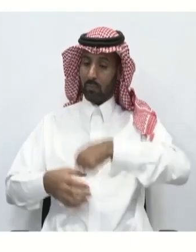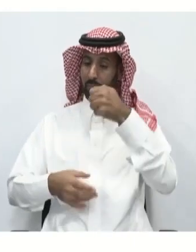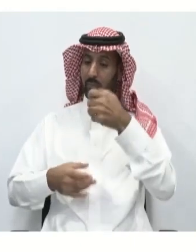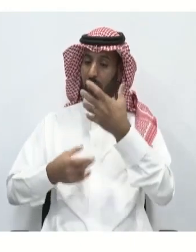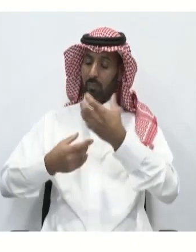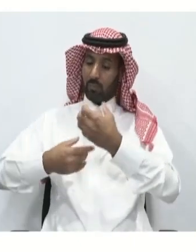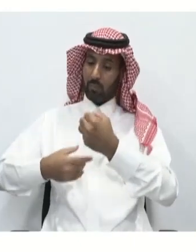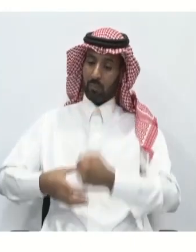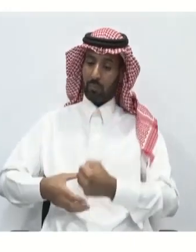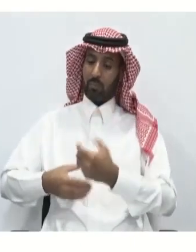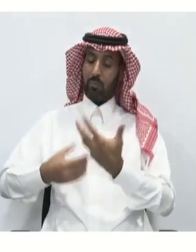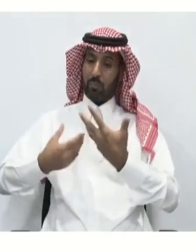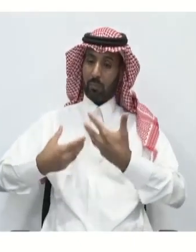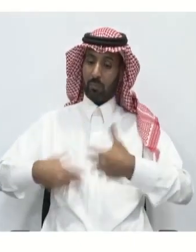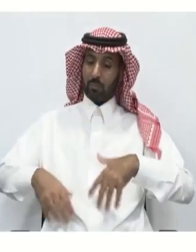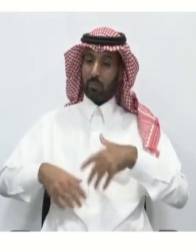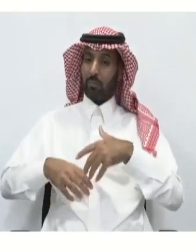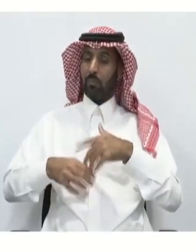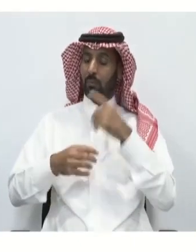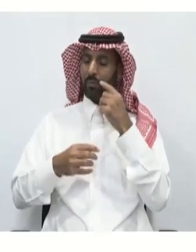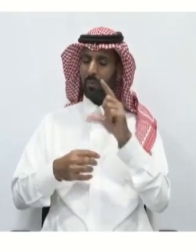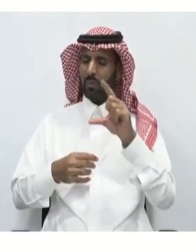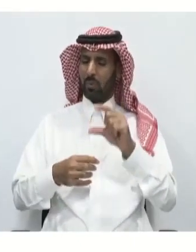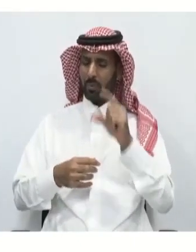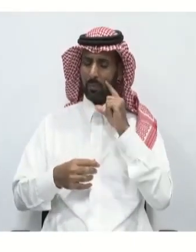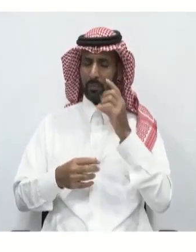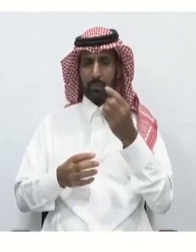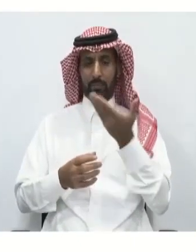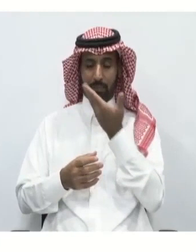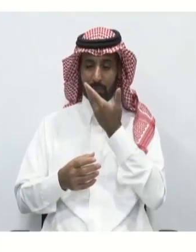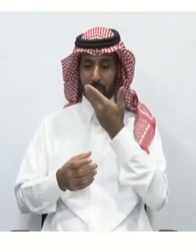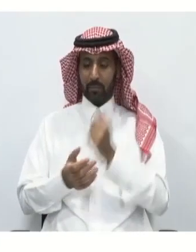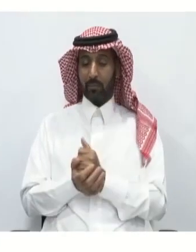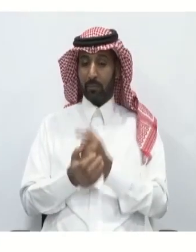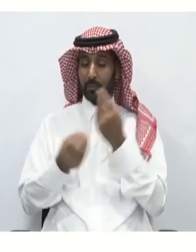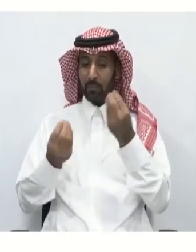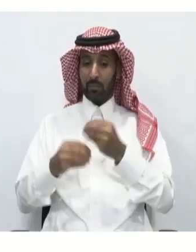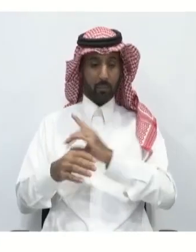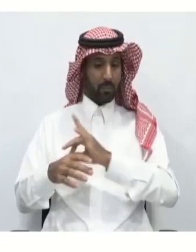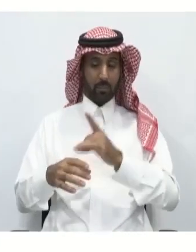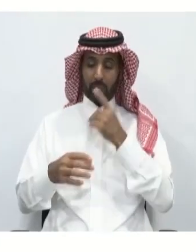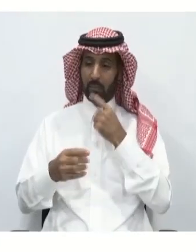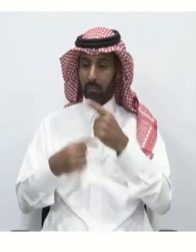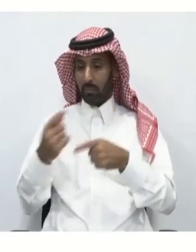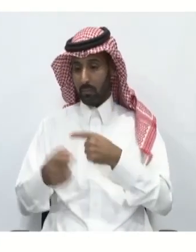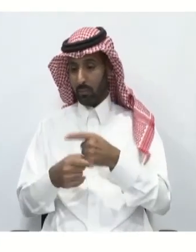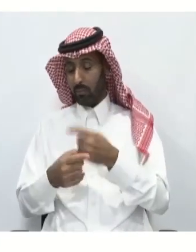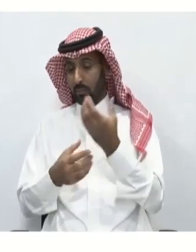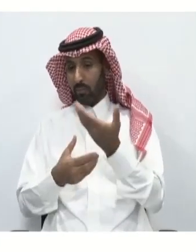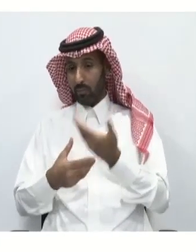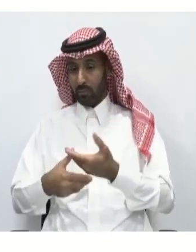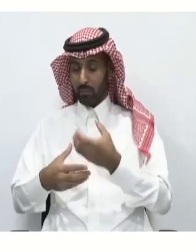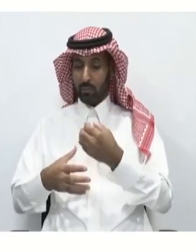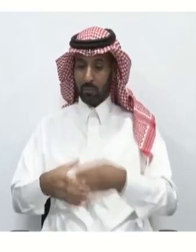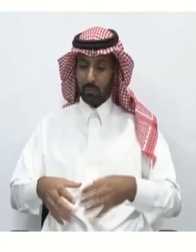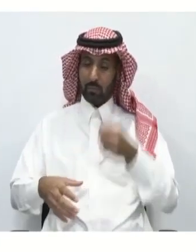chain showers, so that people use less water. Additionally, the runoff water is connected to a recycling system that is designed